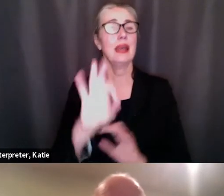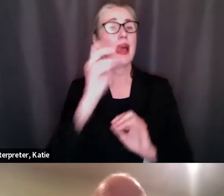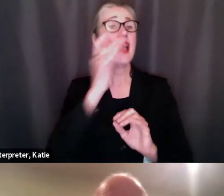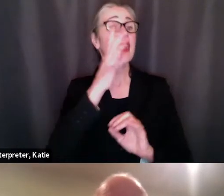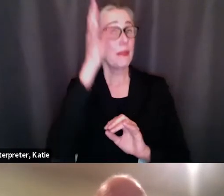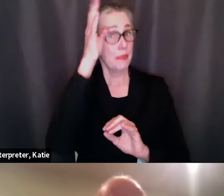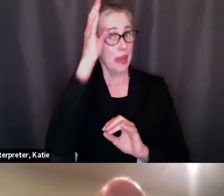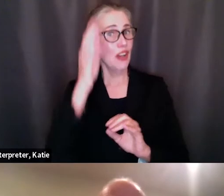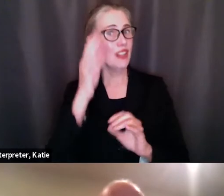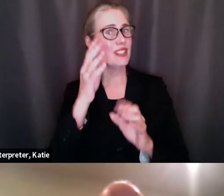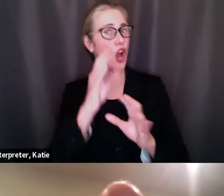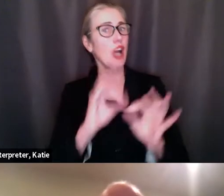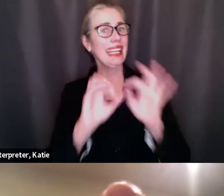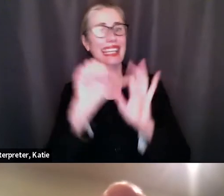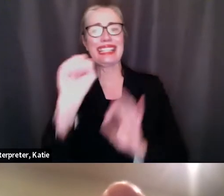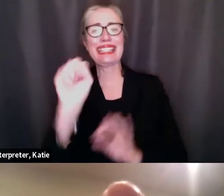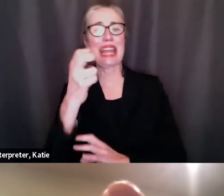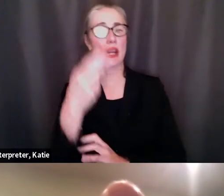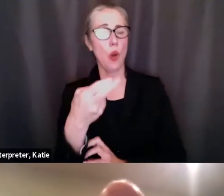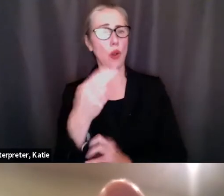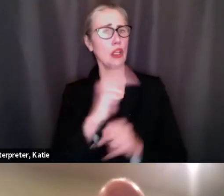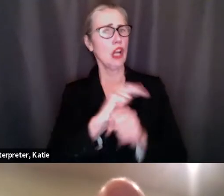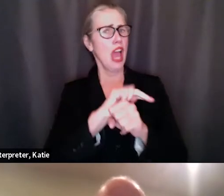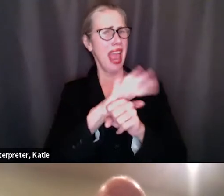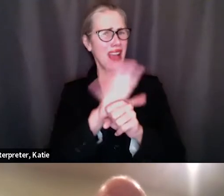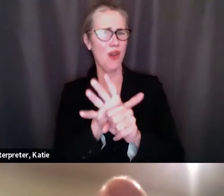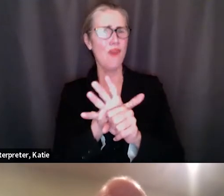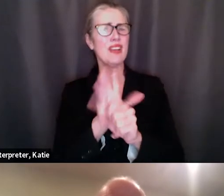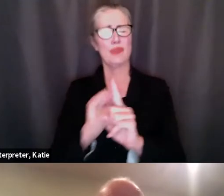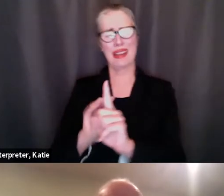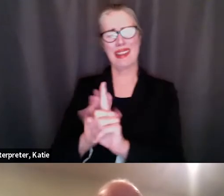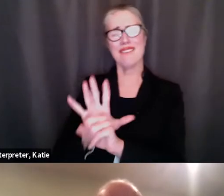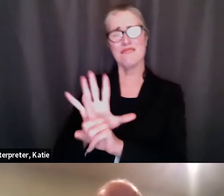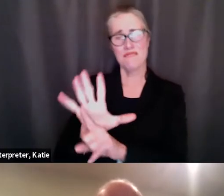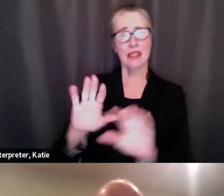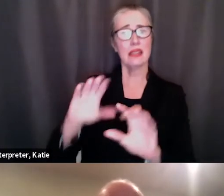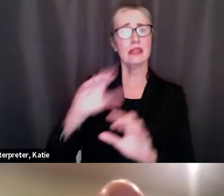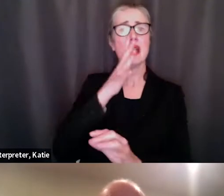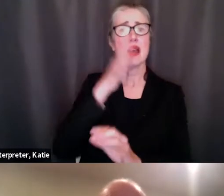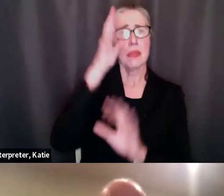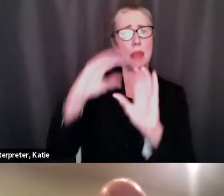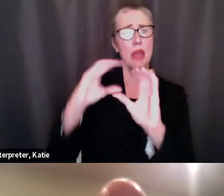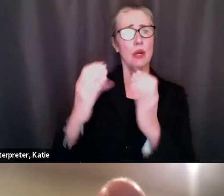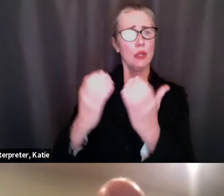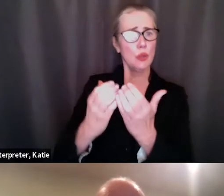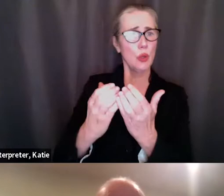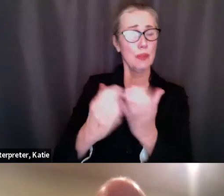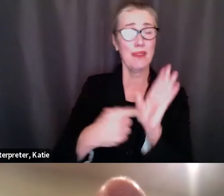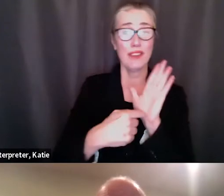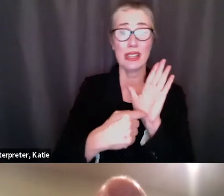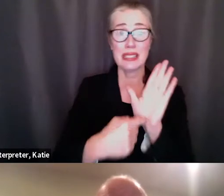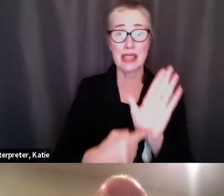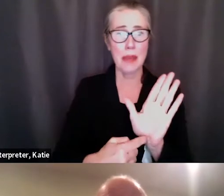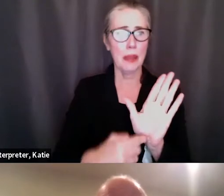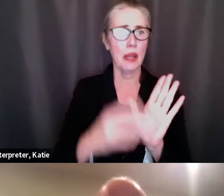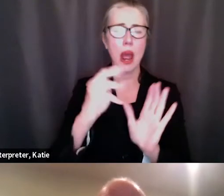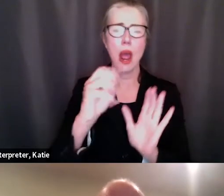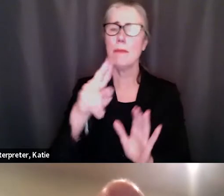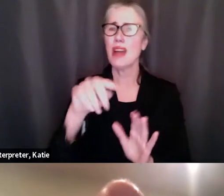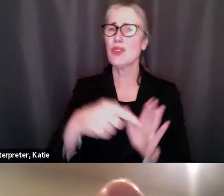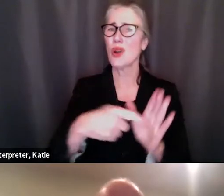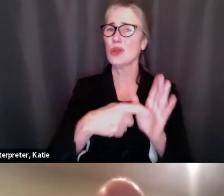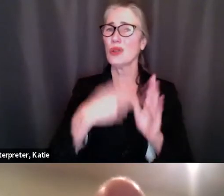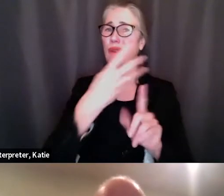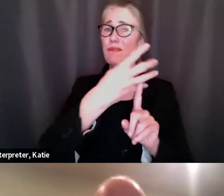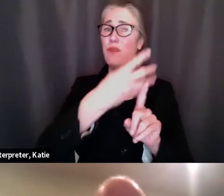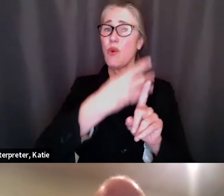stakeholders kobe protocols have impacted our parent groups from reaching their potential for example it took monroe almost four months but i'm